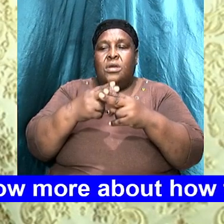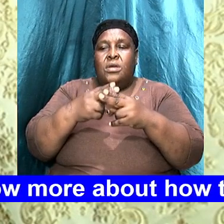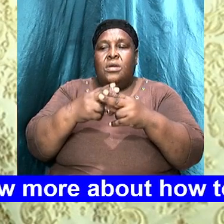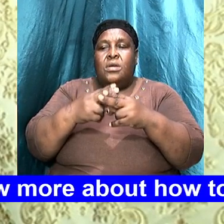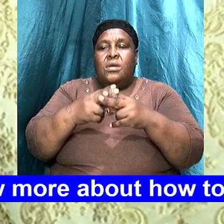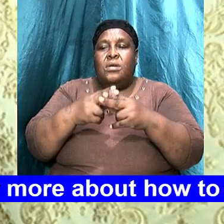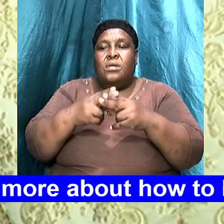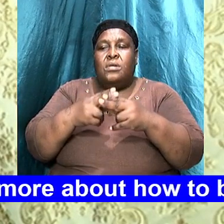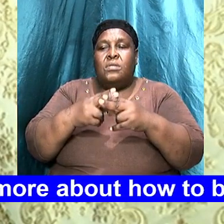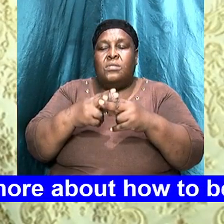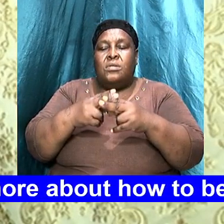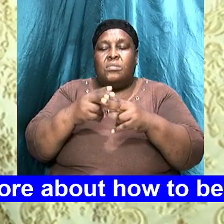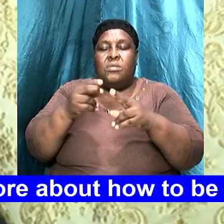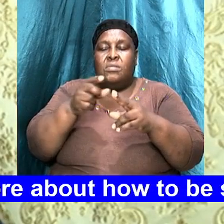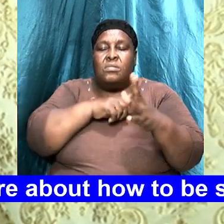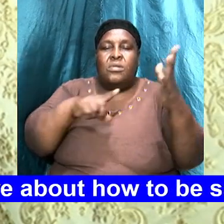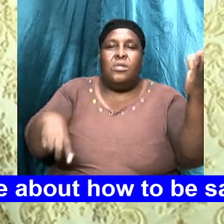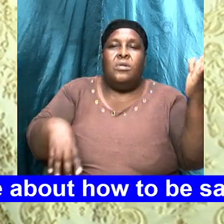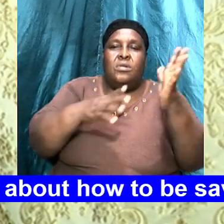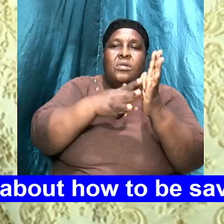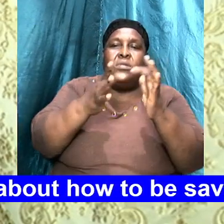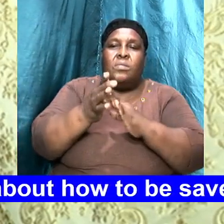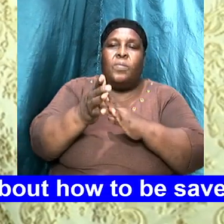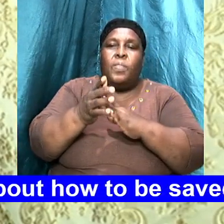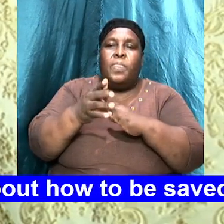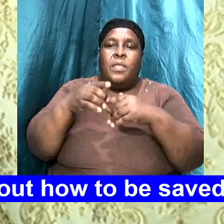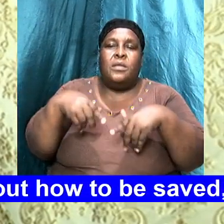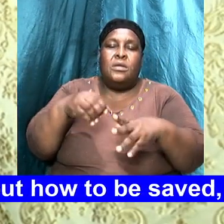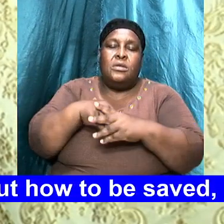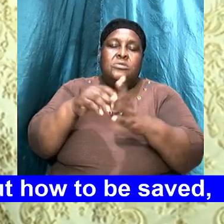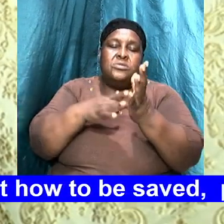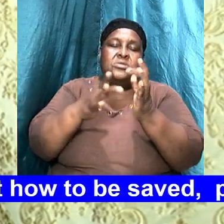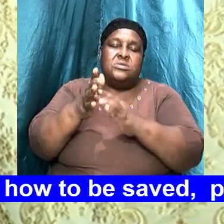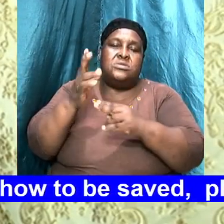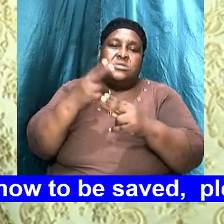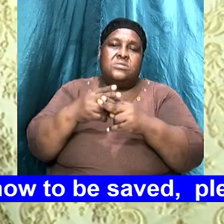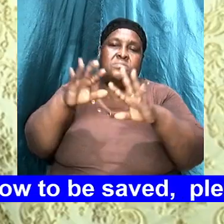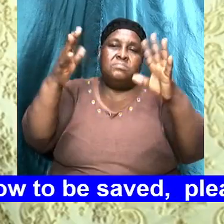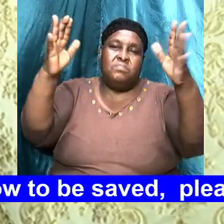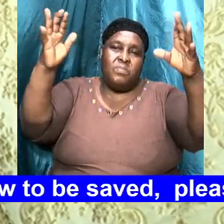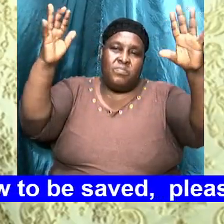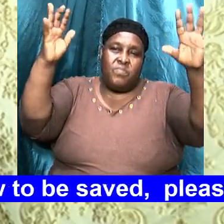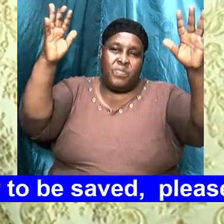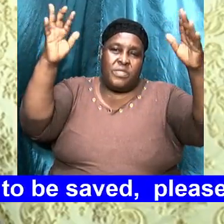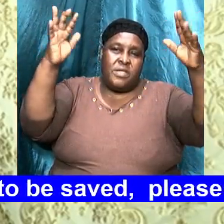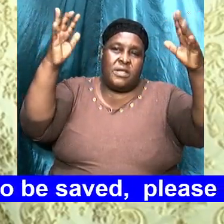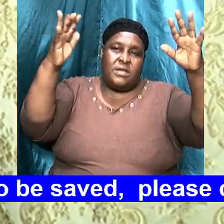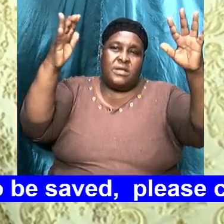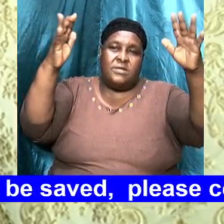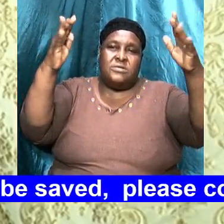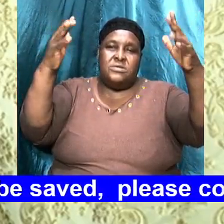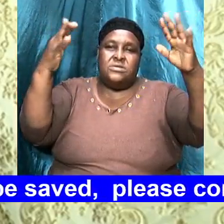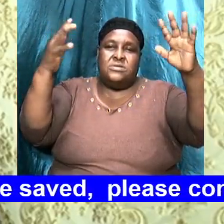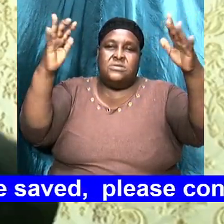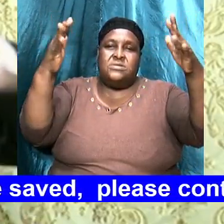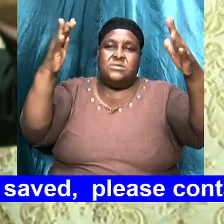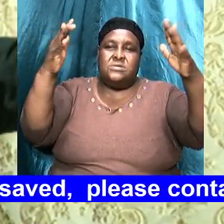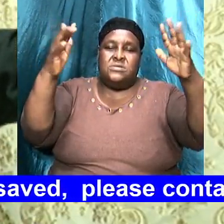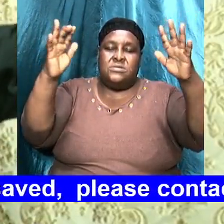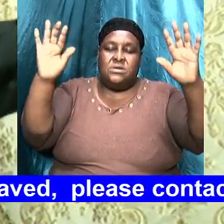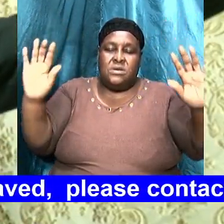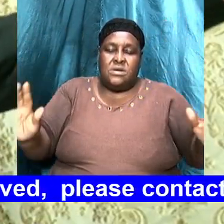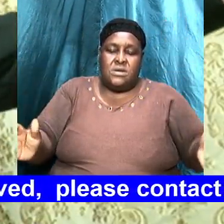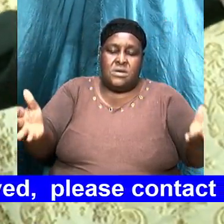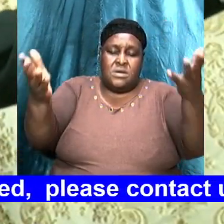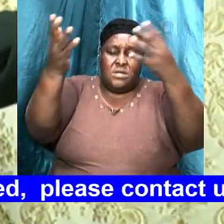the Lord Jesus Christ and let somebody say in Jesus name amen just clap your hands on to the Lord amen amen amen and just